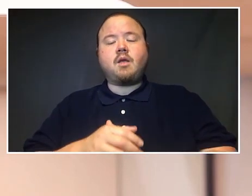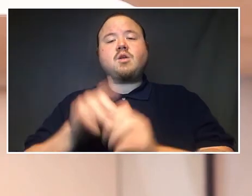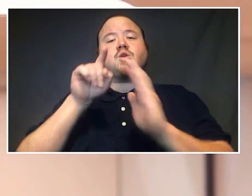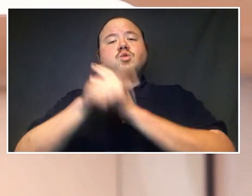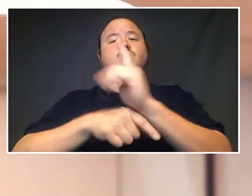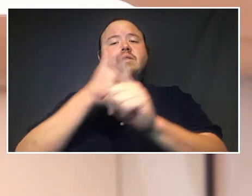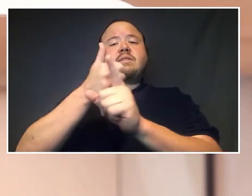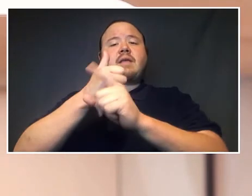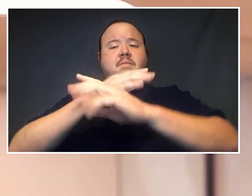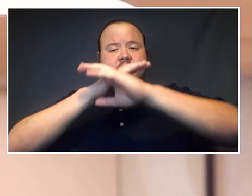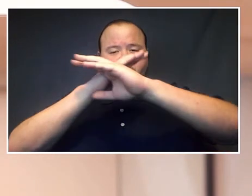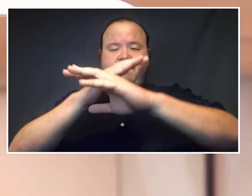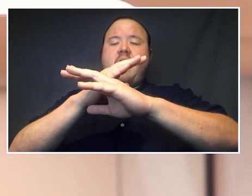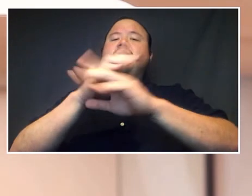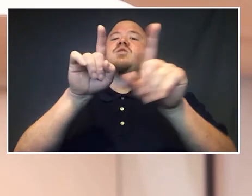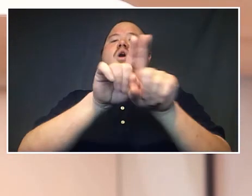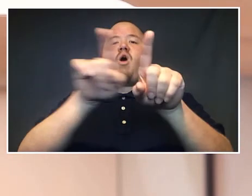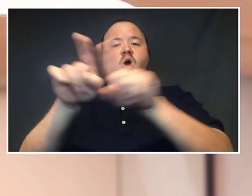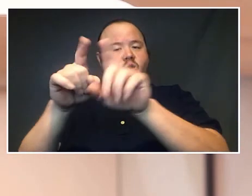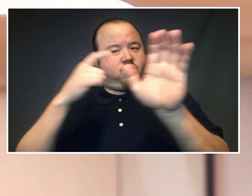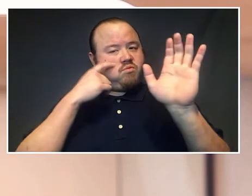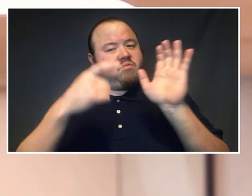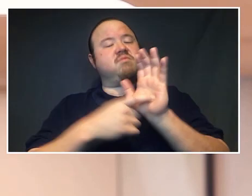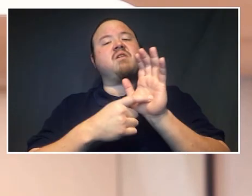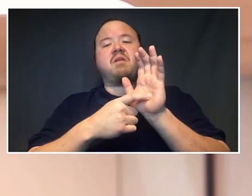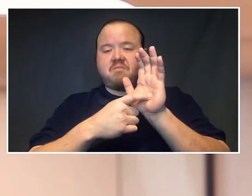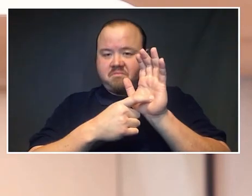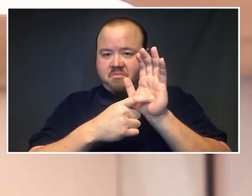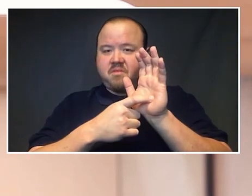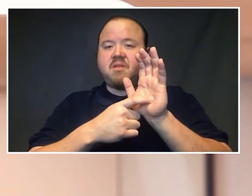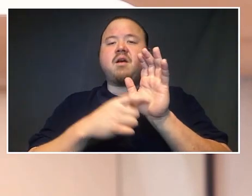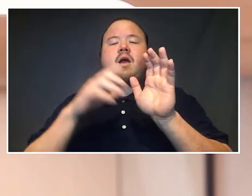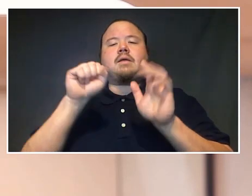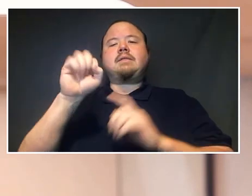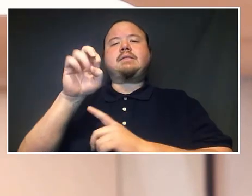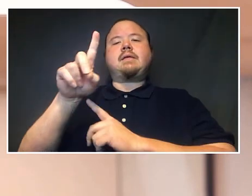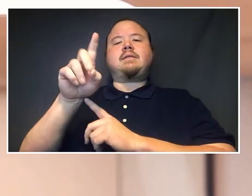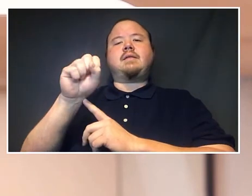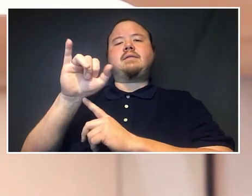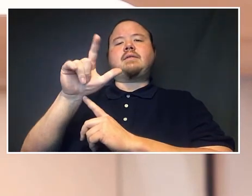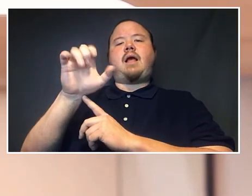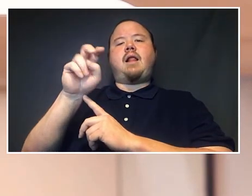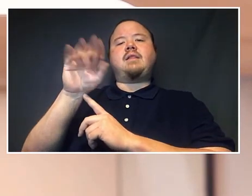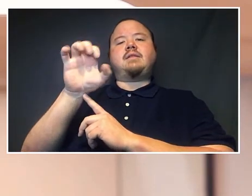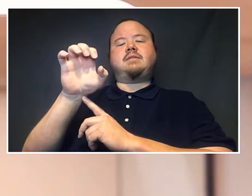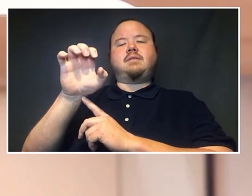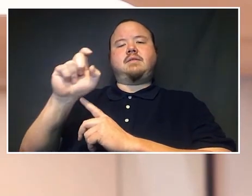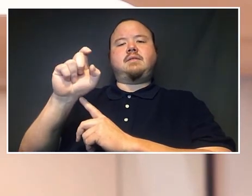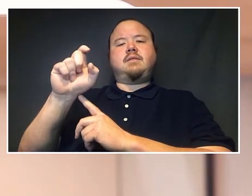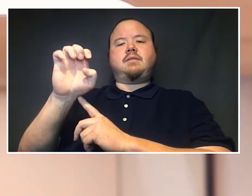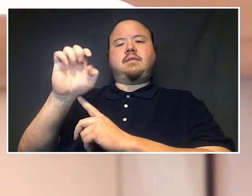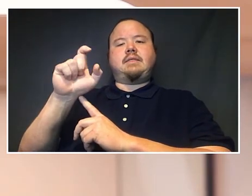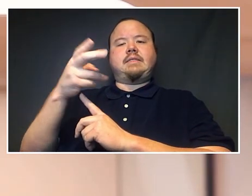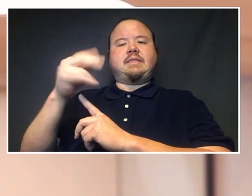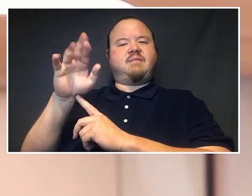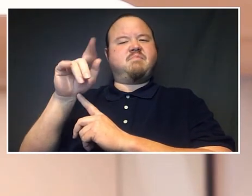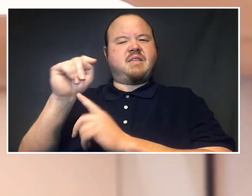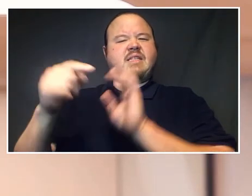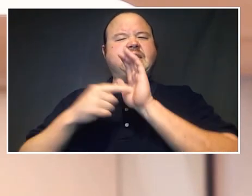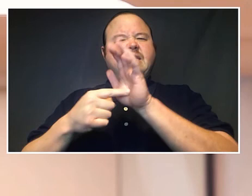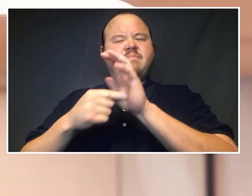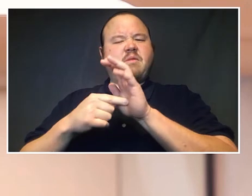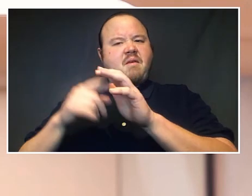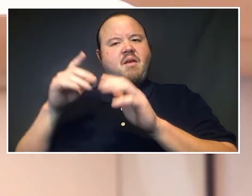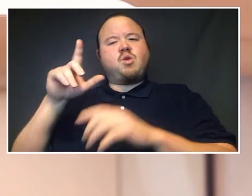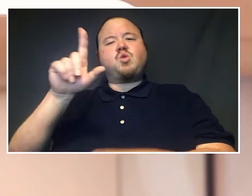Suicide prevention is also recognized through the efforts of our Send Silence Packing exhibit. In 2019, for the first time ever,